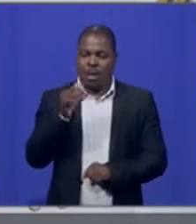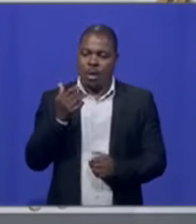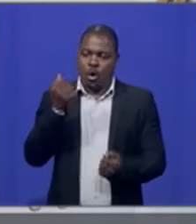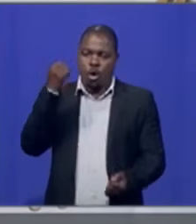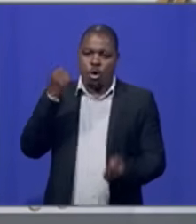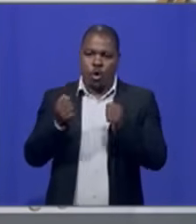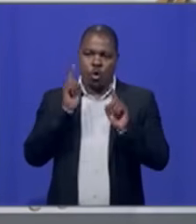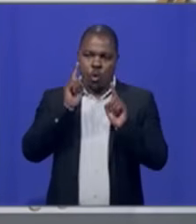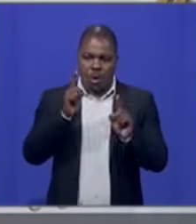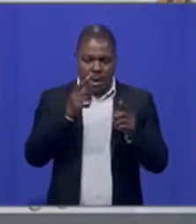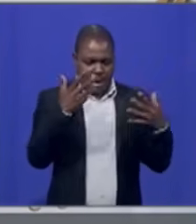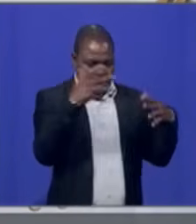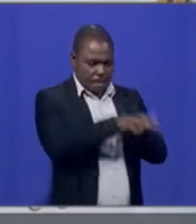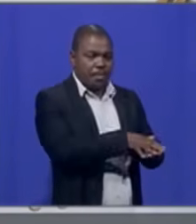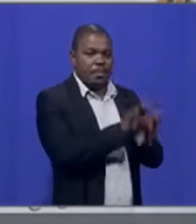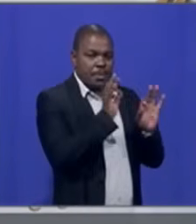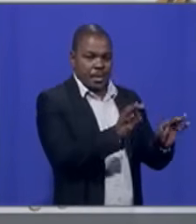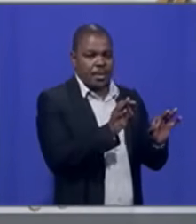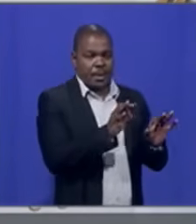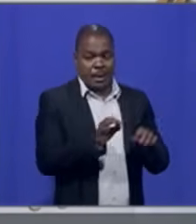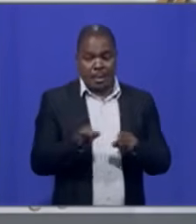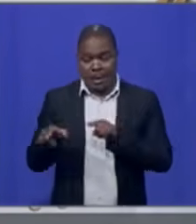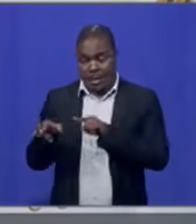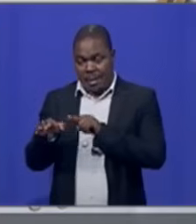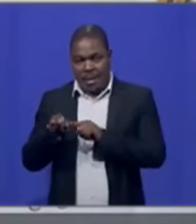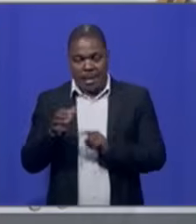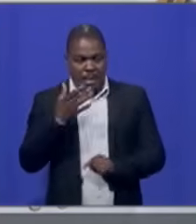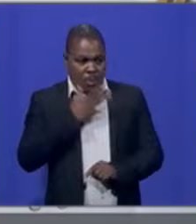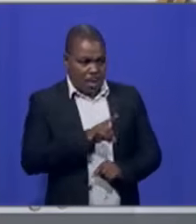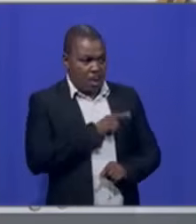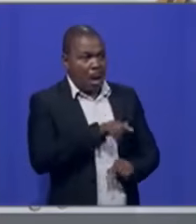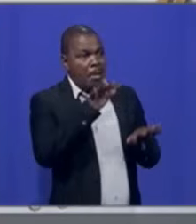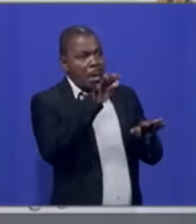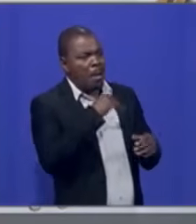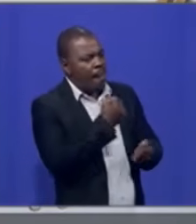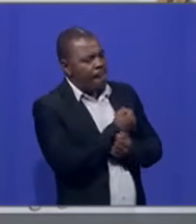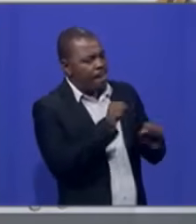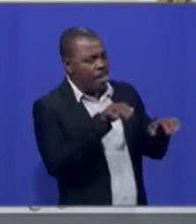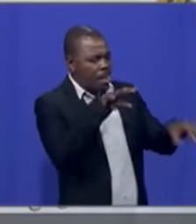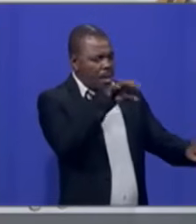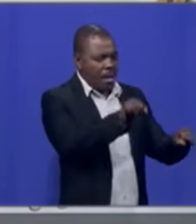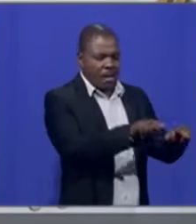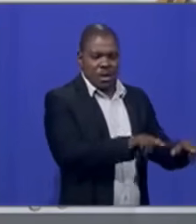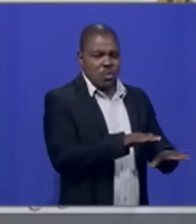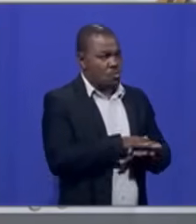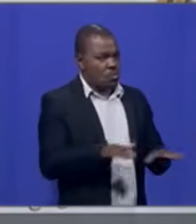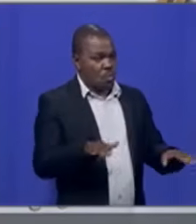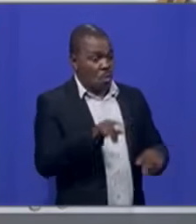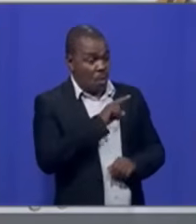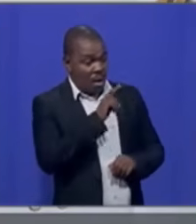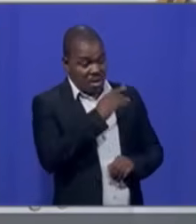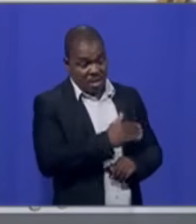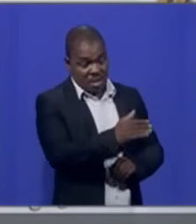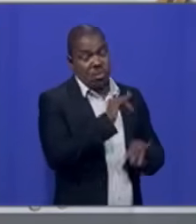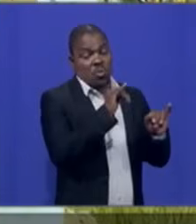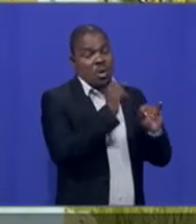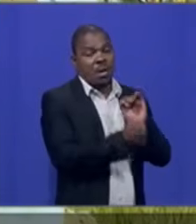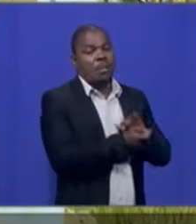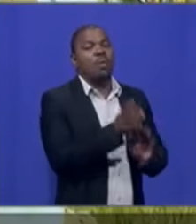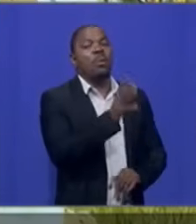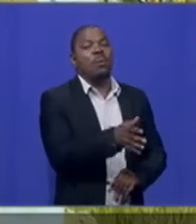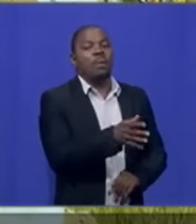its entirety. The corporation further wishes to discourage any illegal occupation of land as the consequences thereof are severe